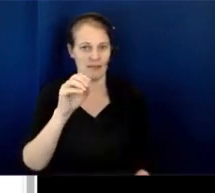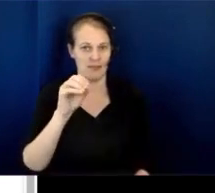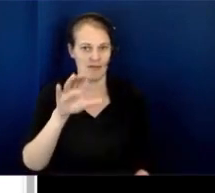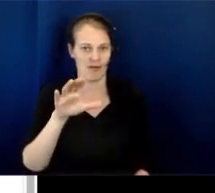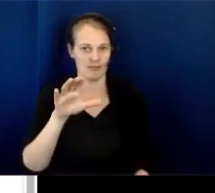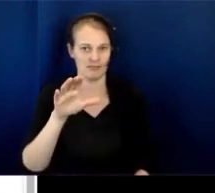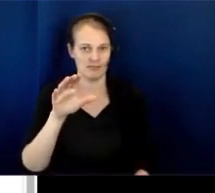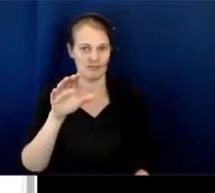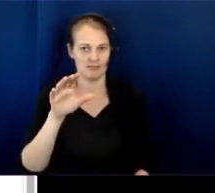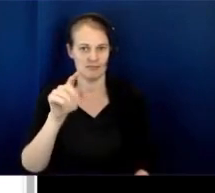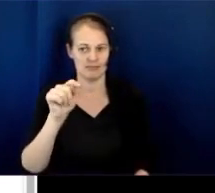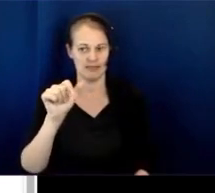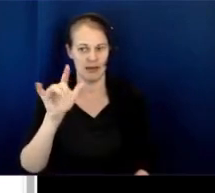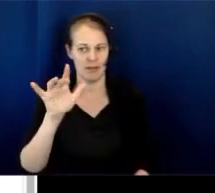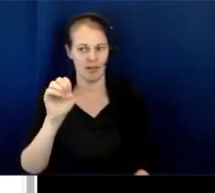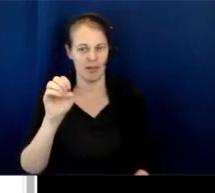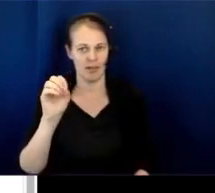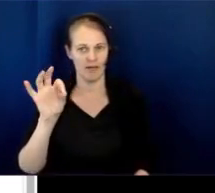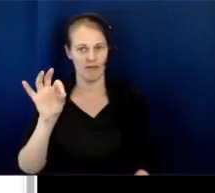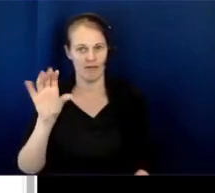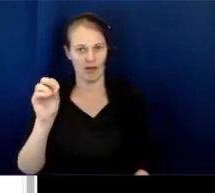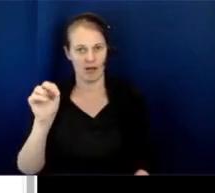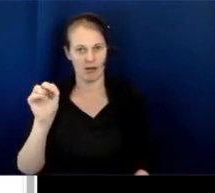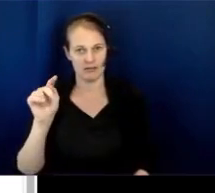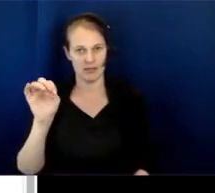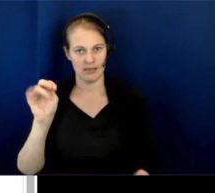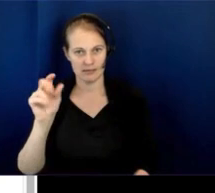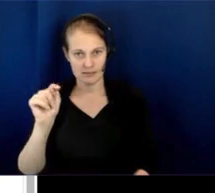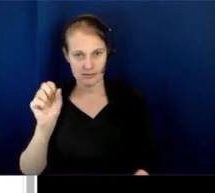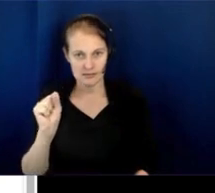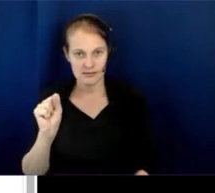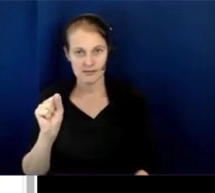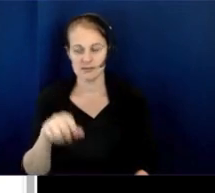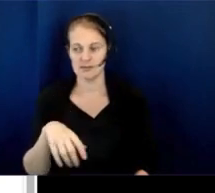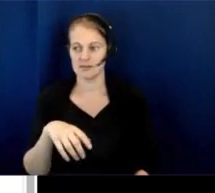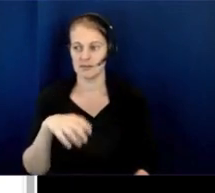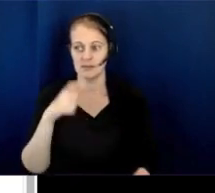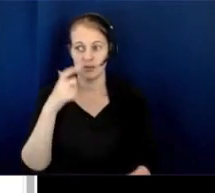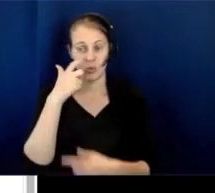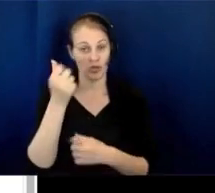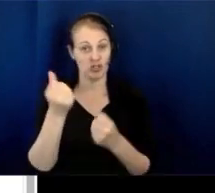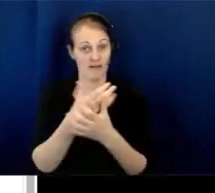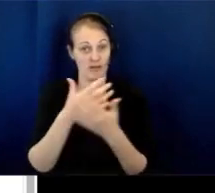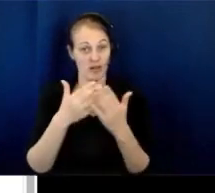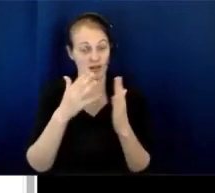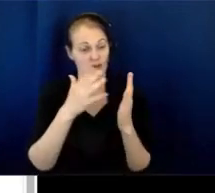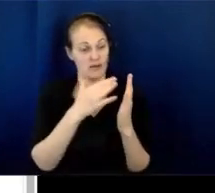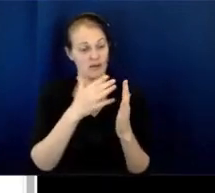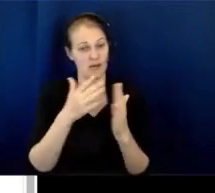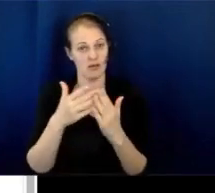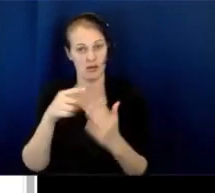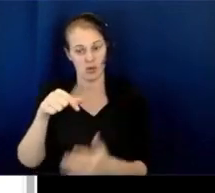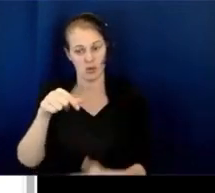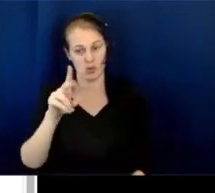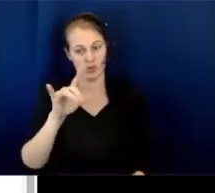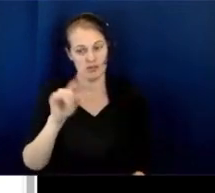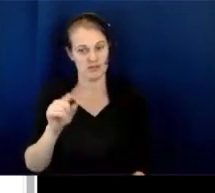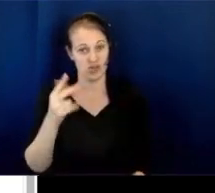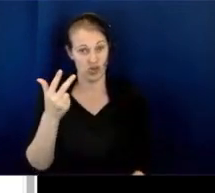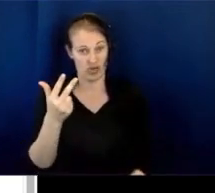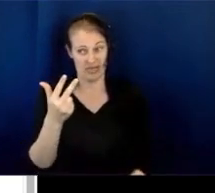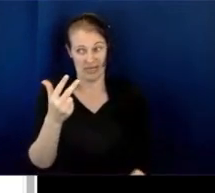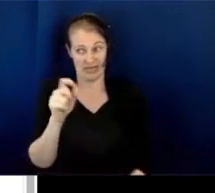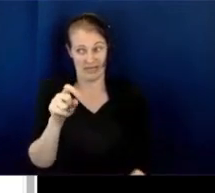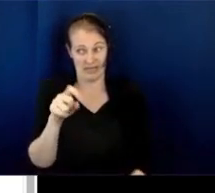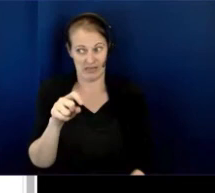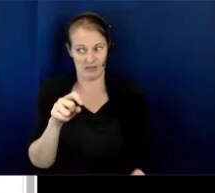earlier. So they can come in through here. They can say they watched everything up to quiz 3. And so I can bring that, and they